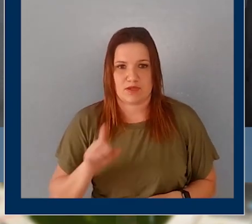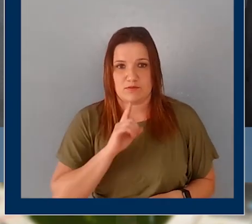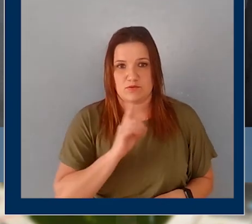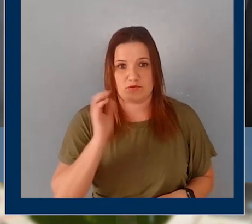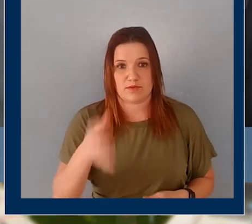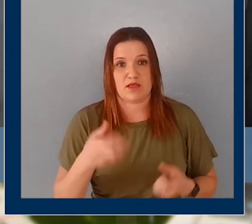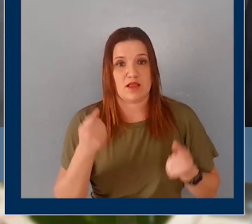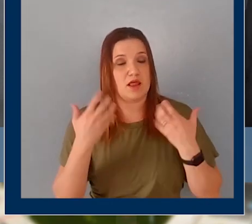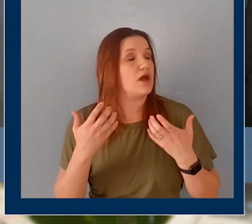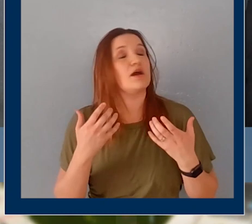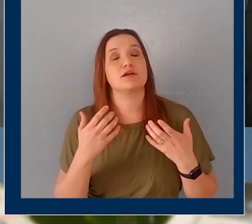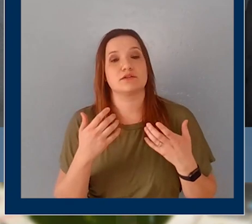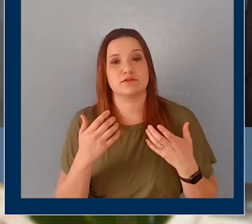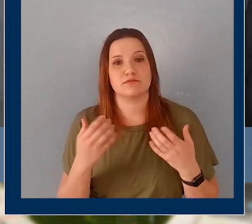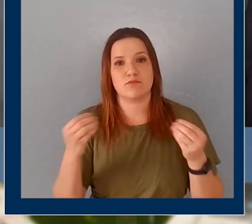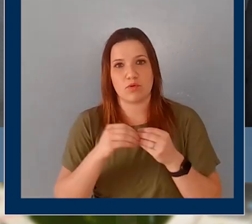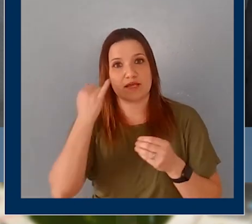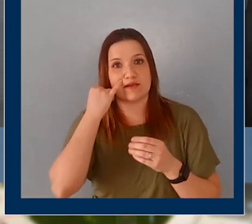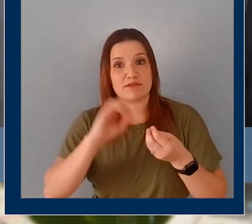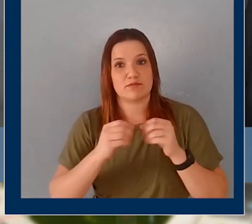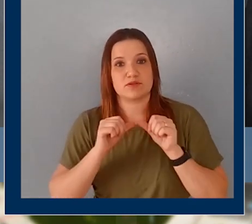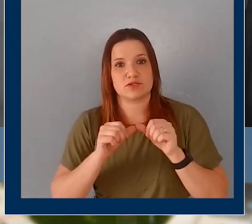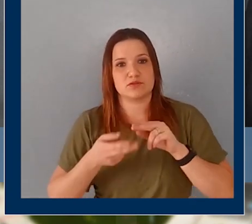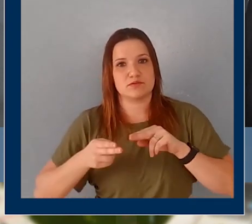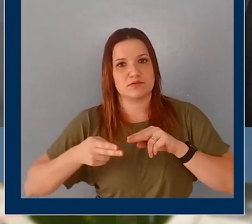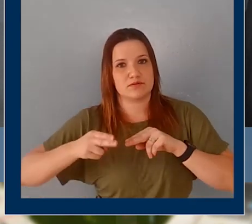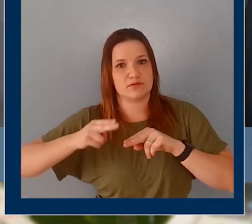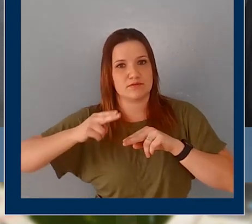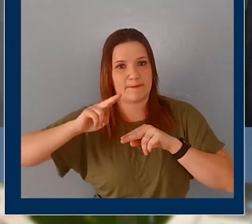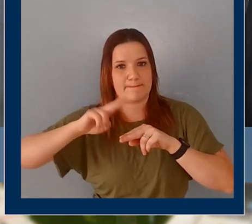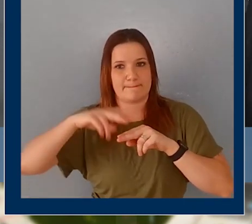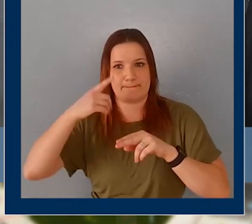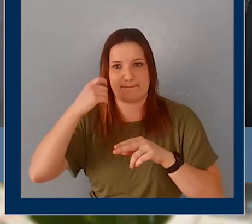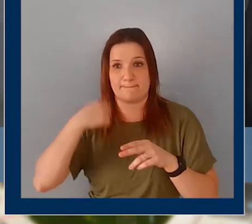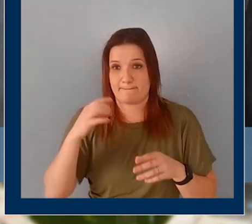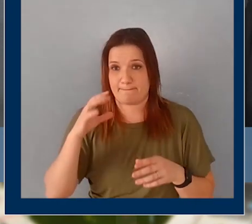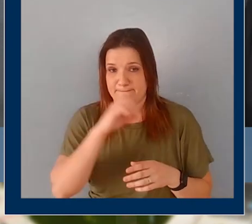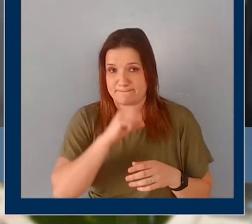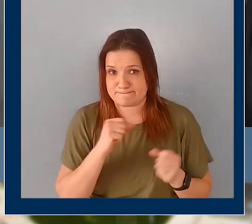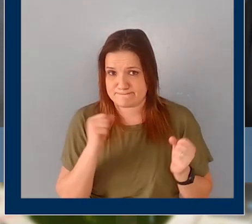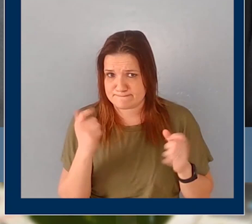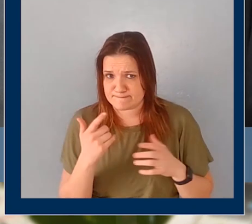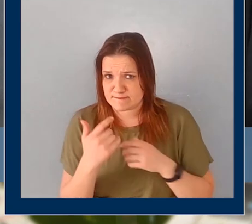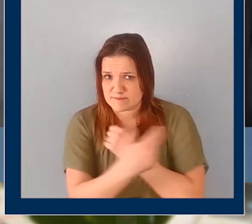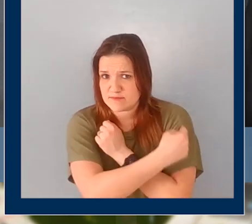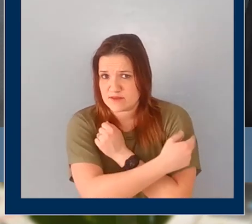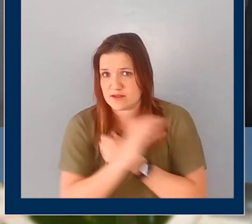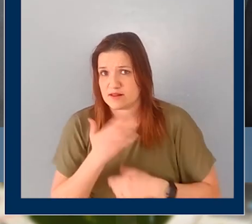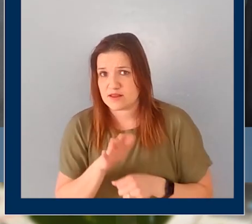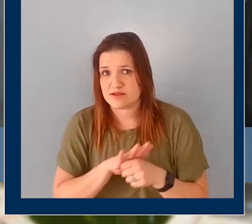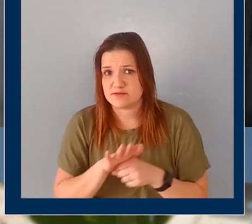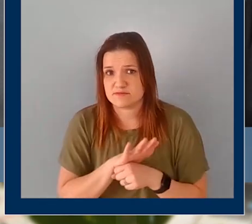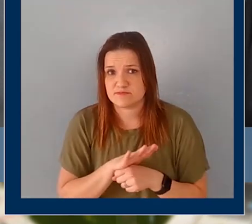they're seeing the number of deaths, their number of cases. I'm seeing their ICU availability is at 0% almost every single day.